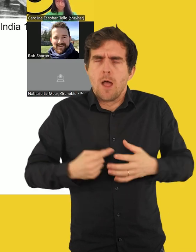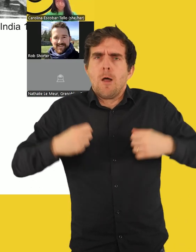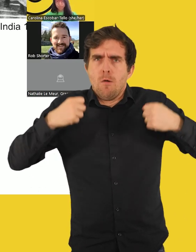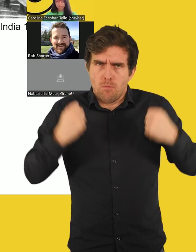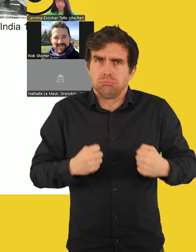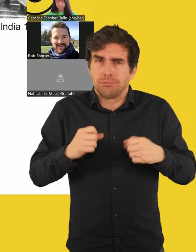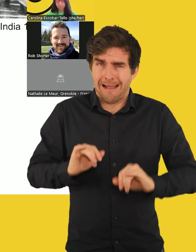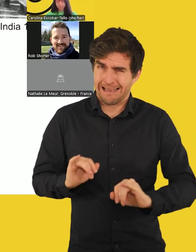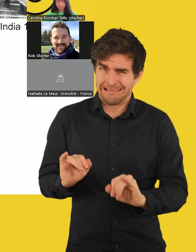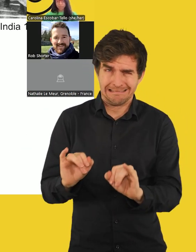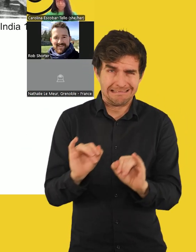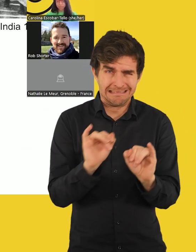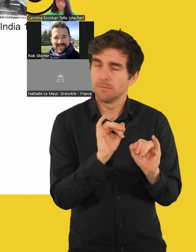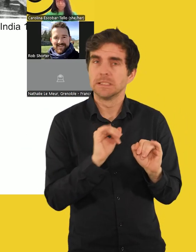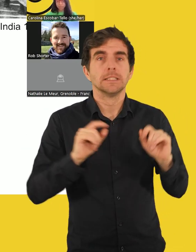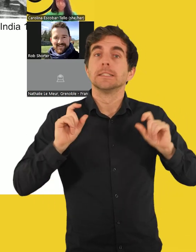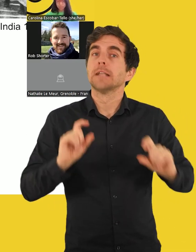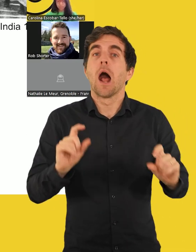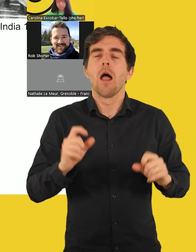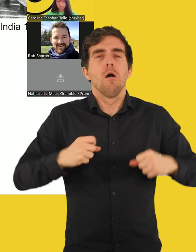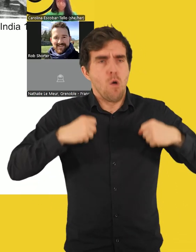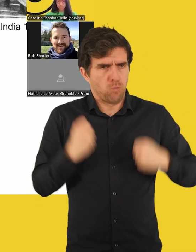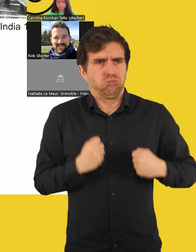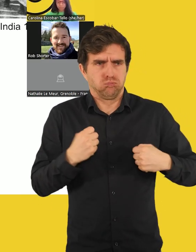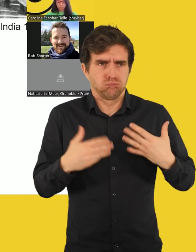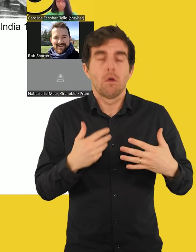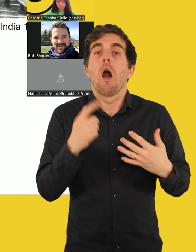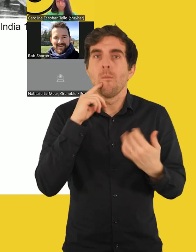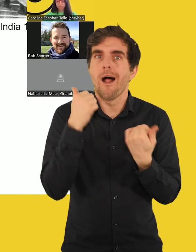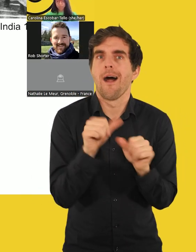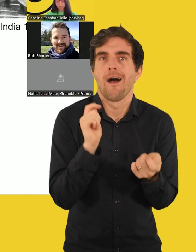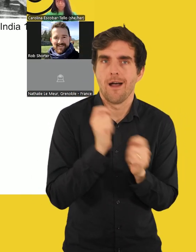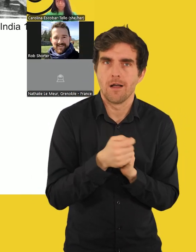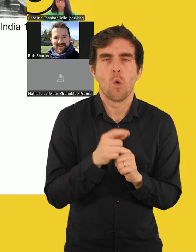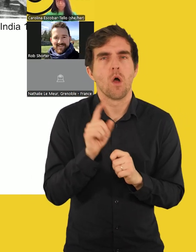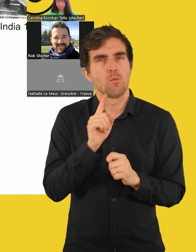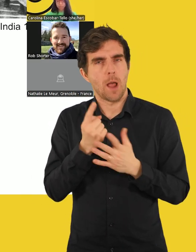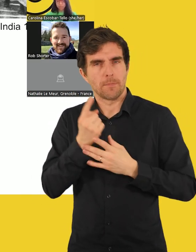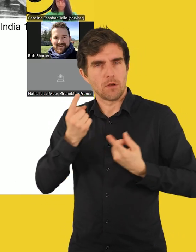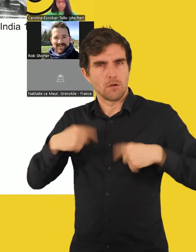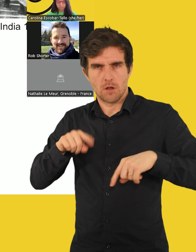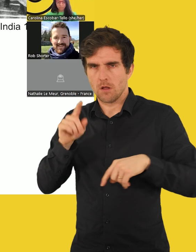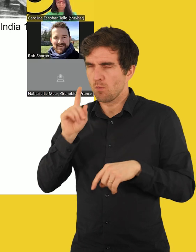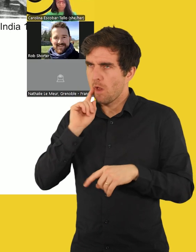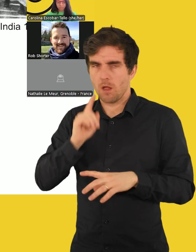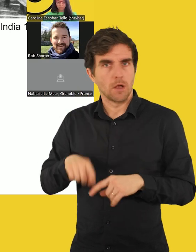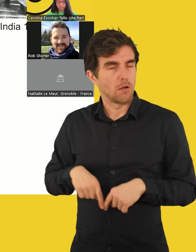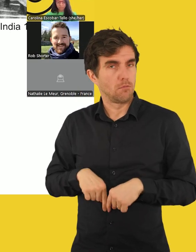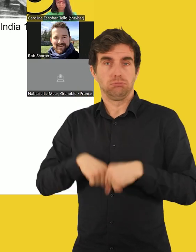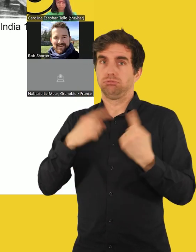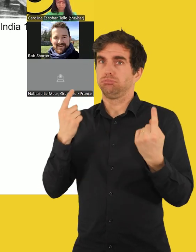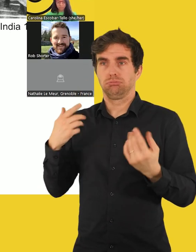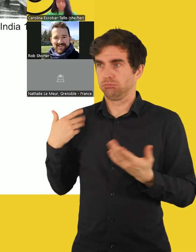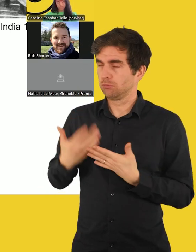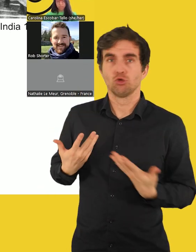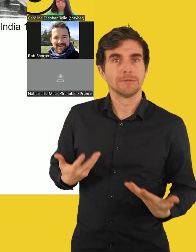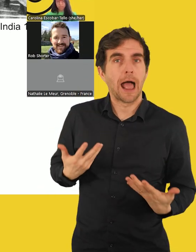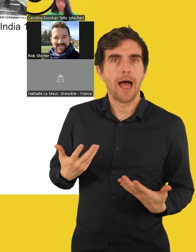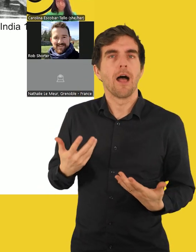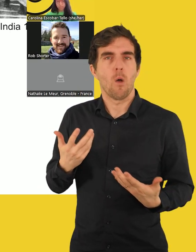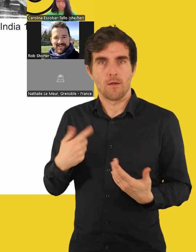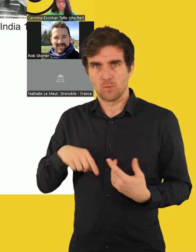invites us in our own times, in these very turbulent times. What would it mean for us, each of us in very different places